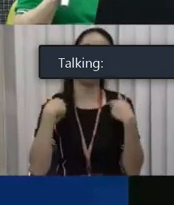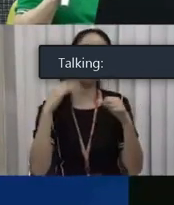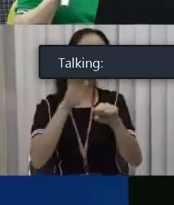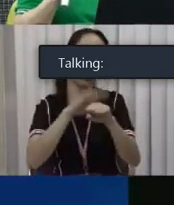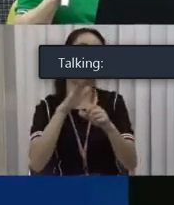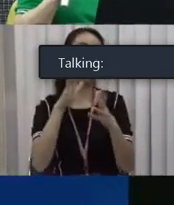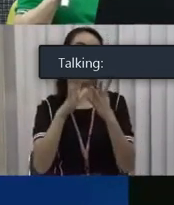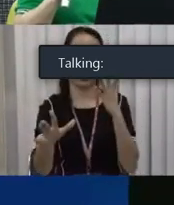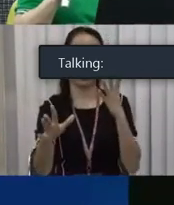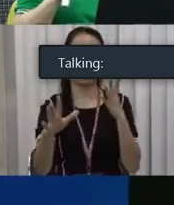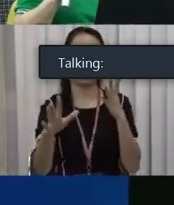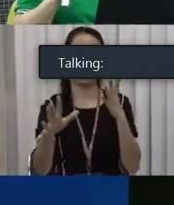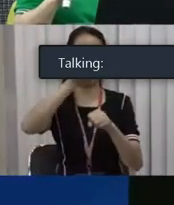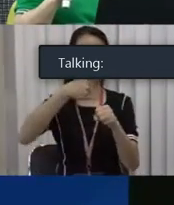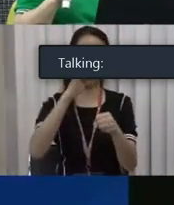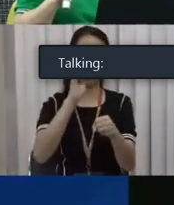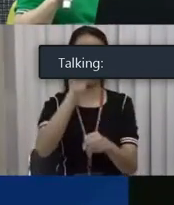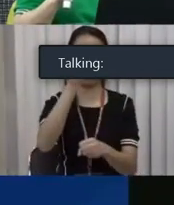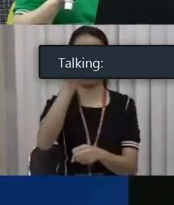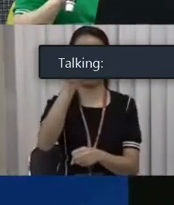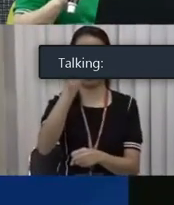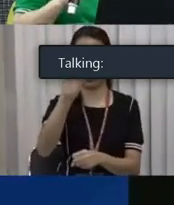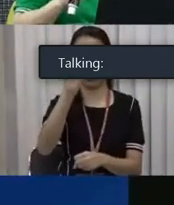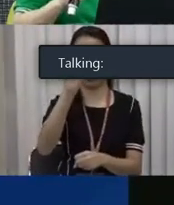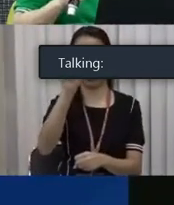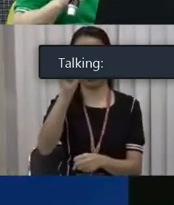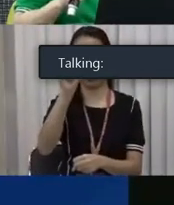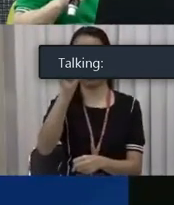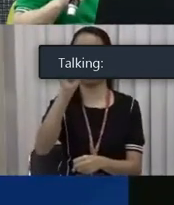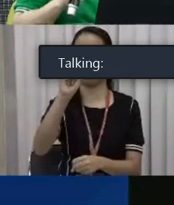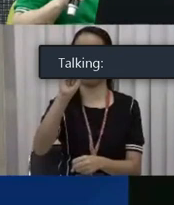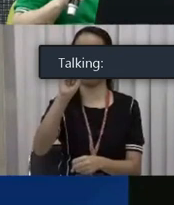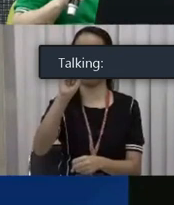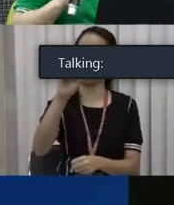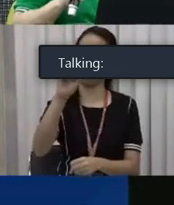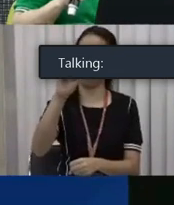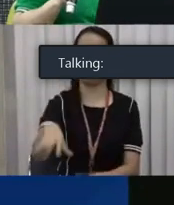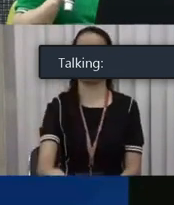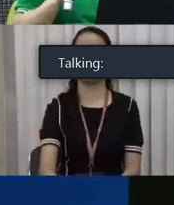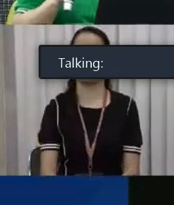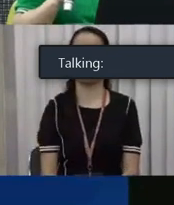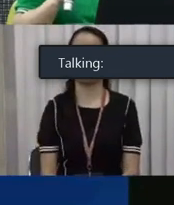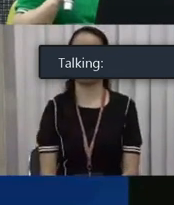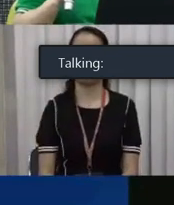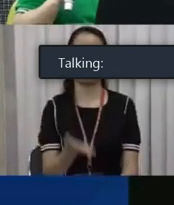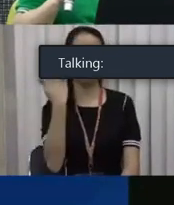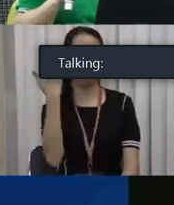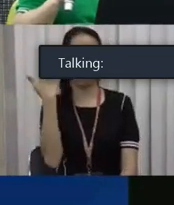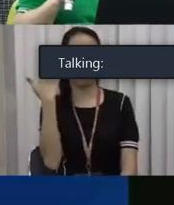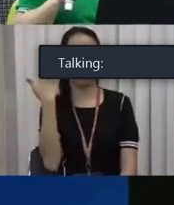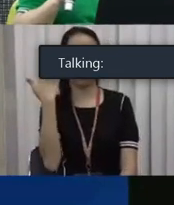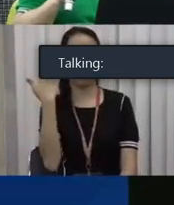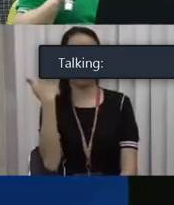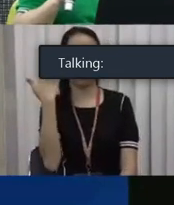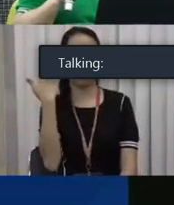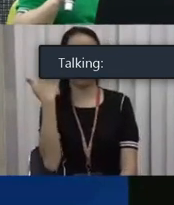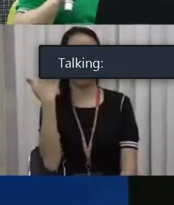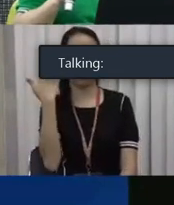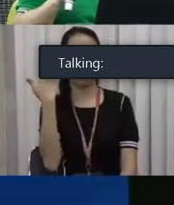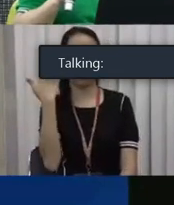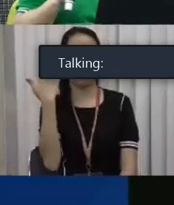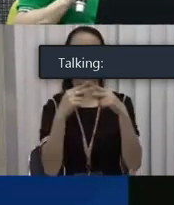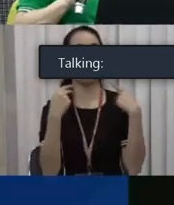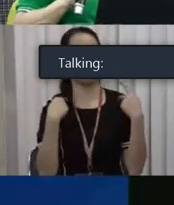online job fairs or virtual job fairs. Online na ang pagpangita sa atong trabaho. Although before, sa